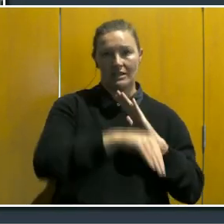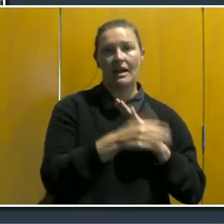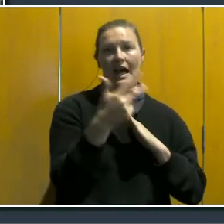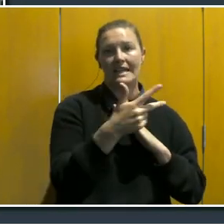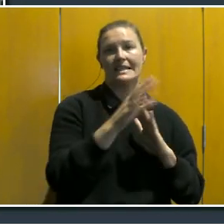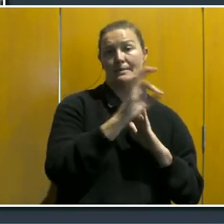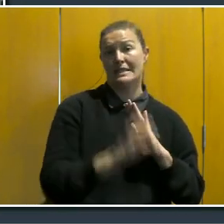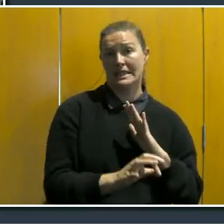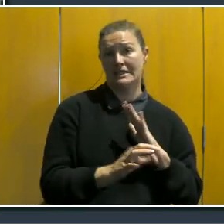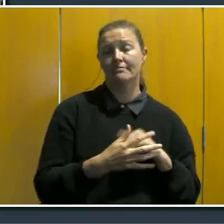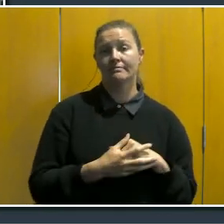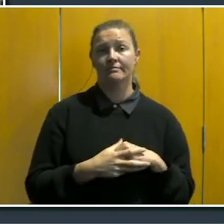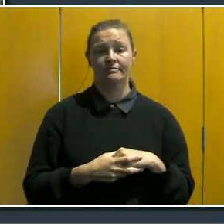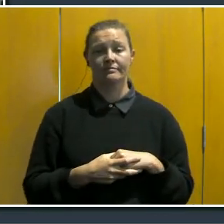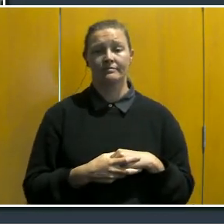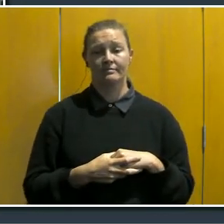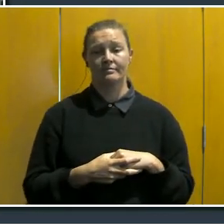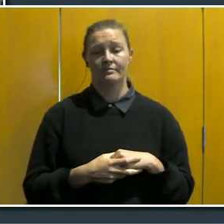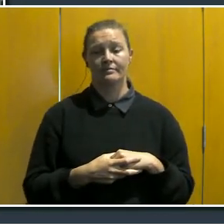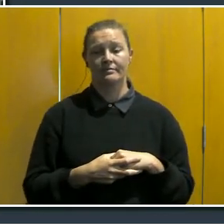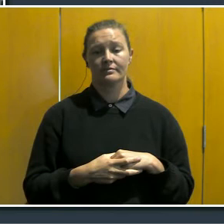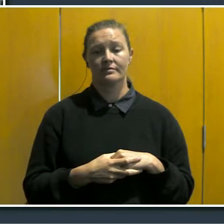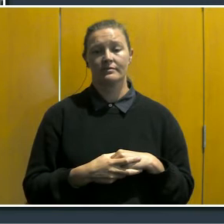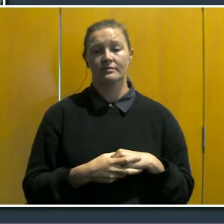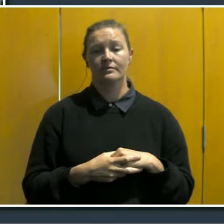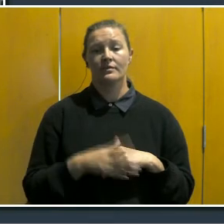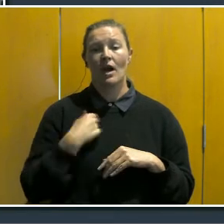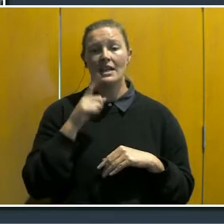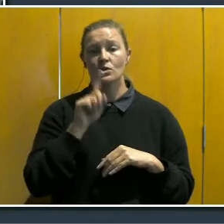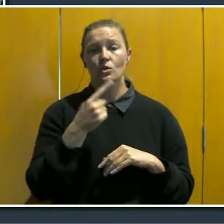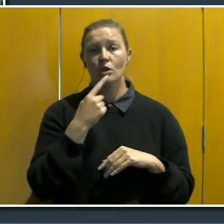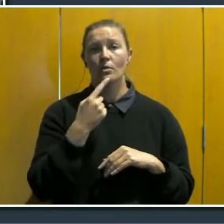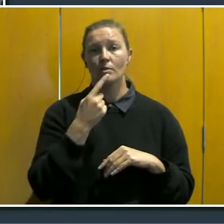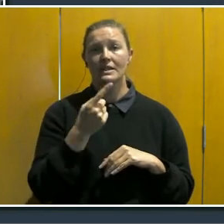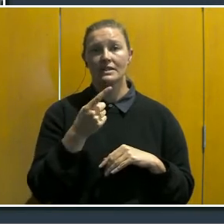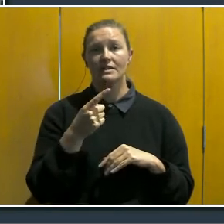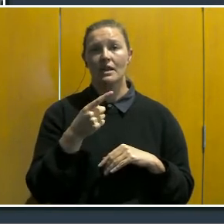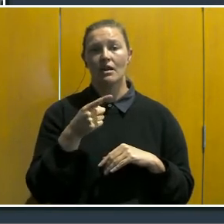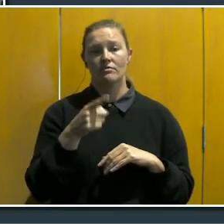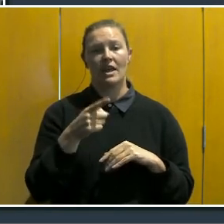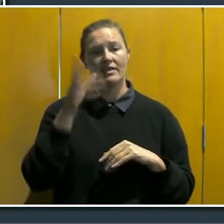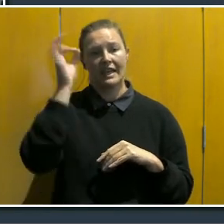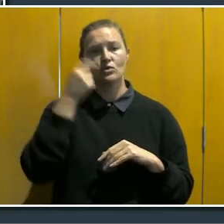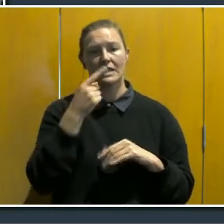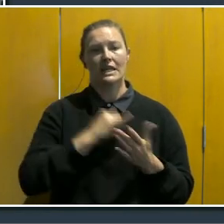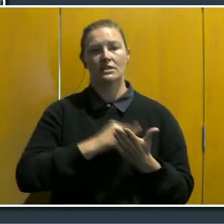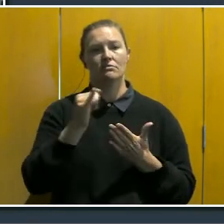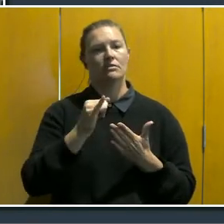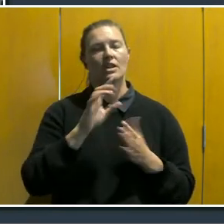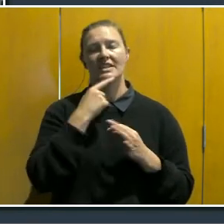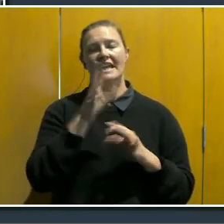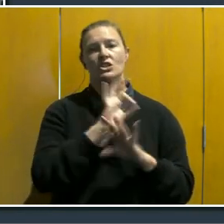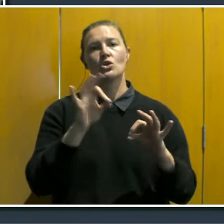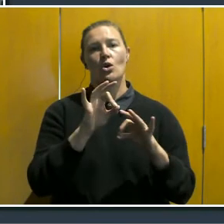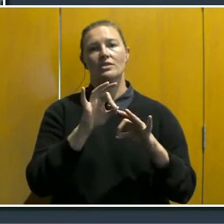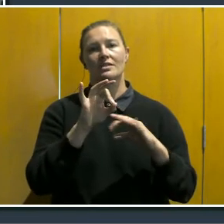by 18%. I have seen comments that Napier City Council staff and councillors deny that this is subsidising, and I suggest that they